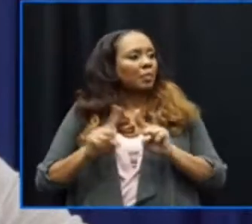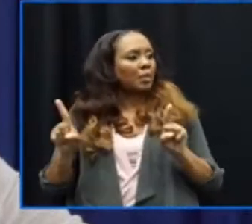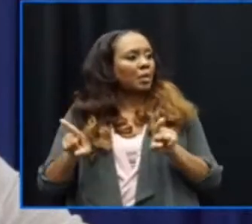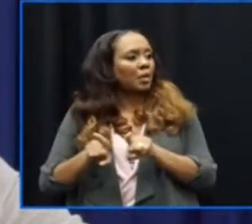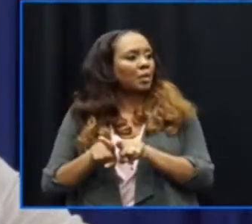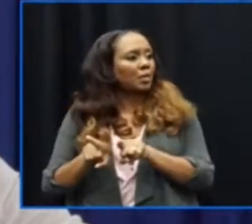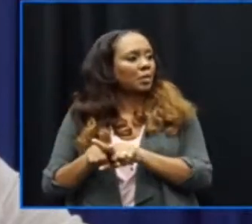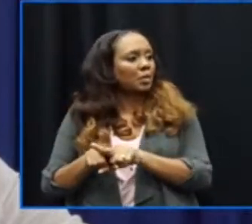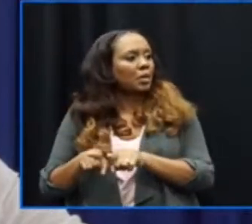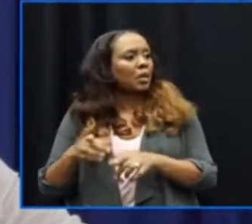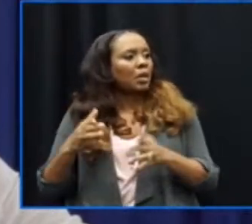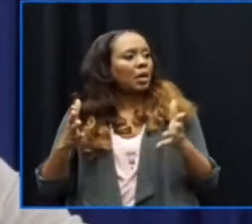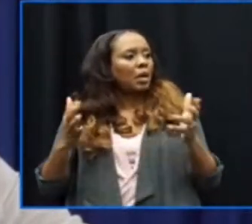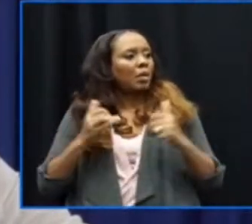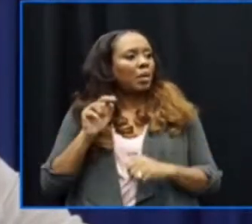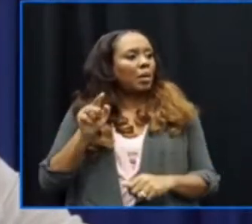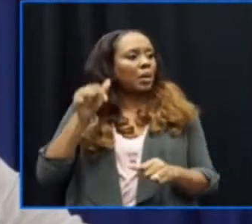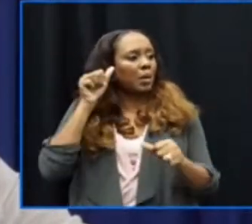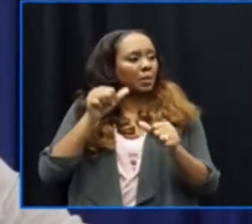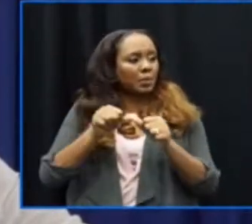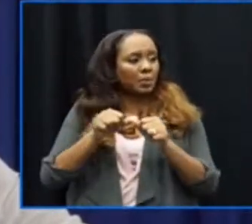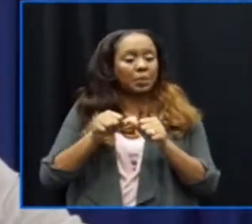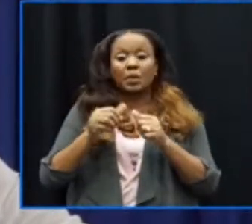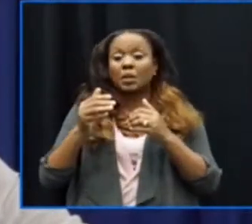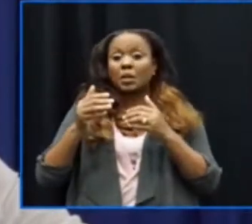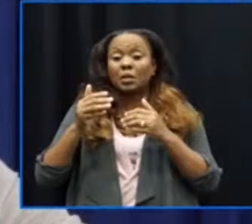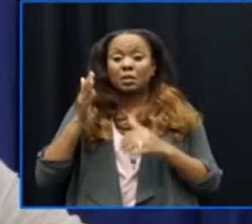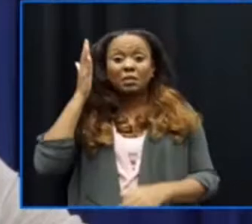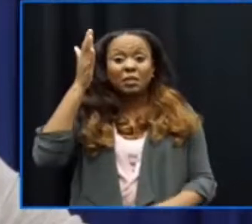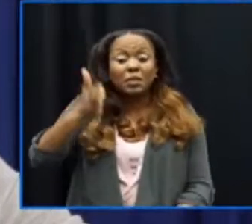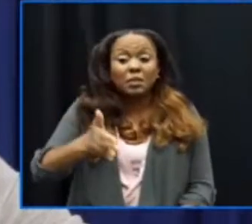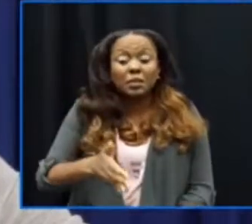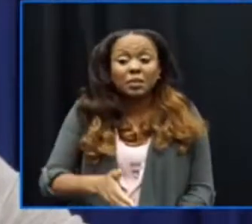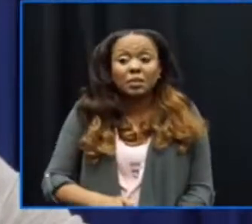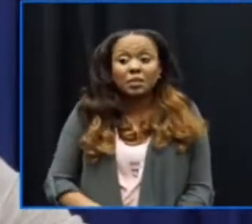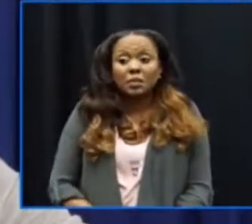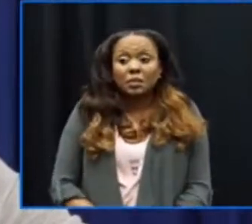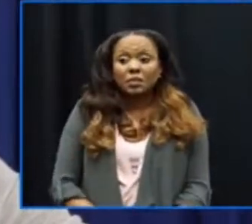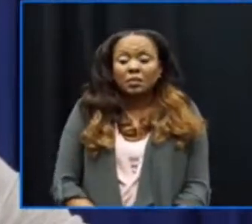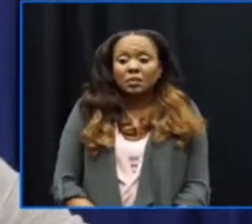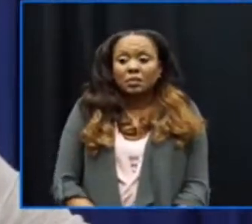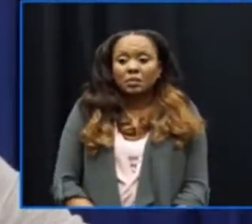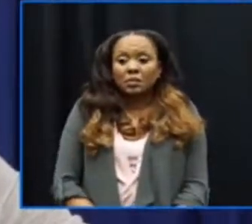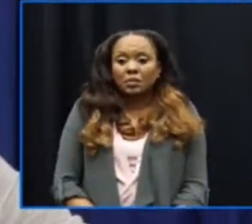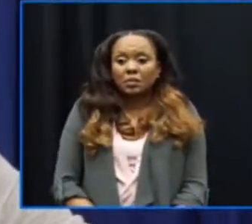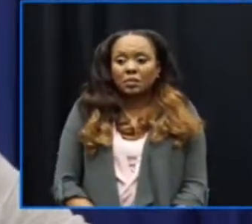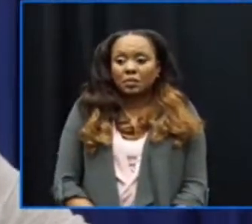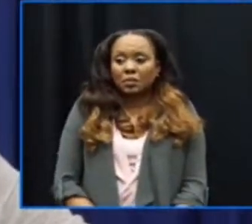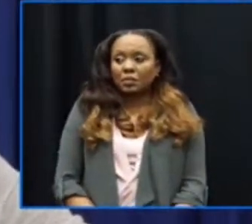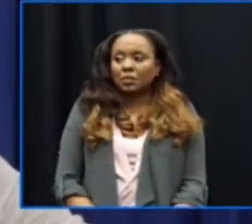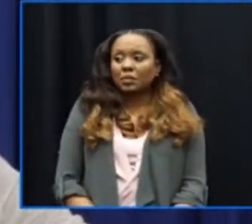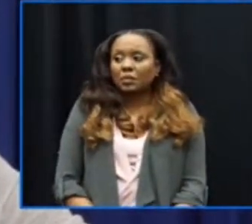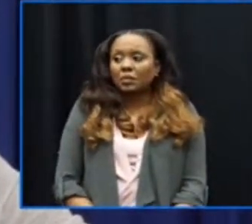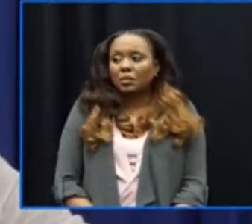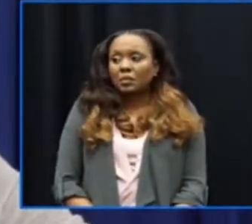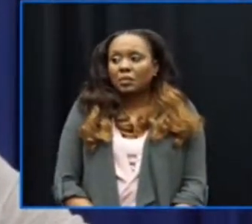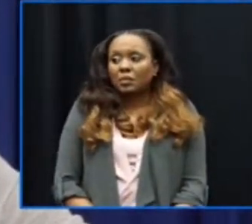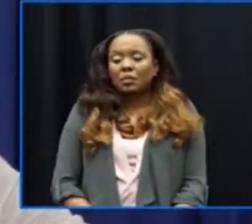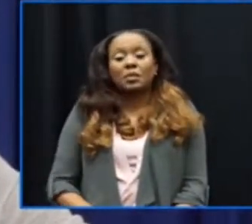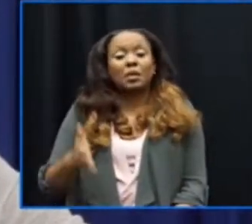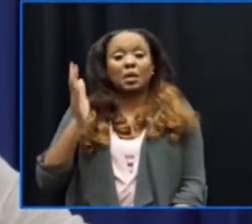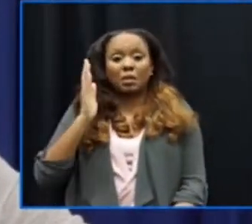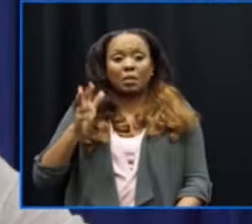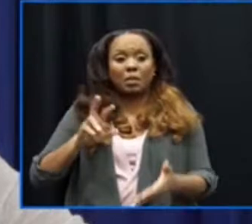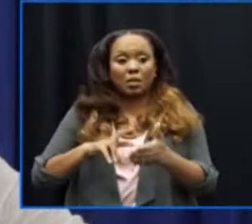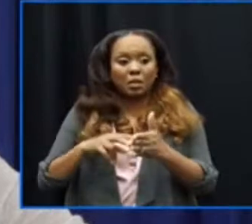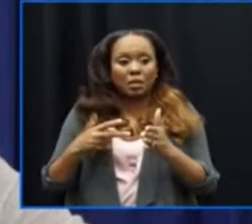also remember that going forward, it is also going to mean 1 in every 8